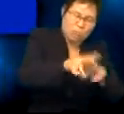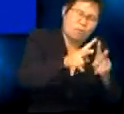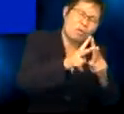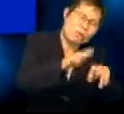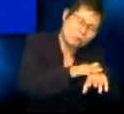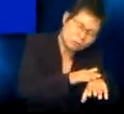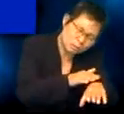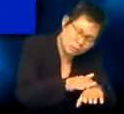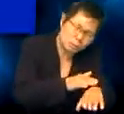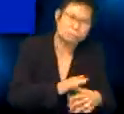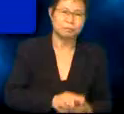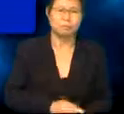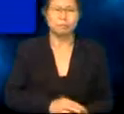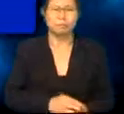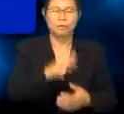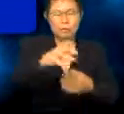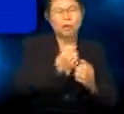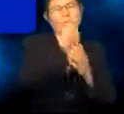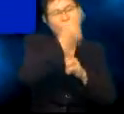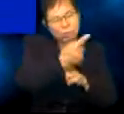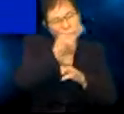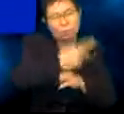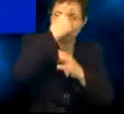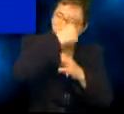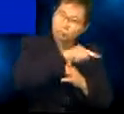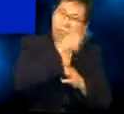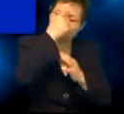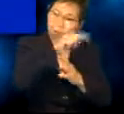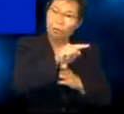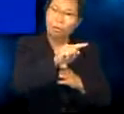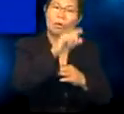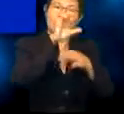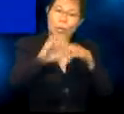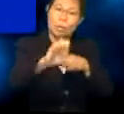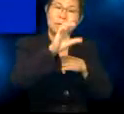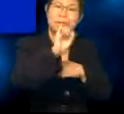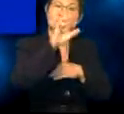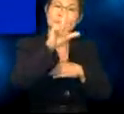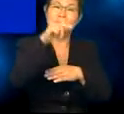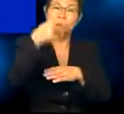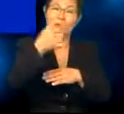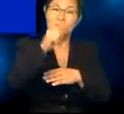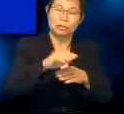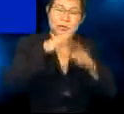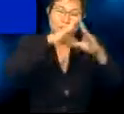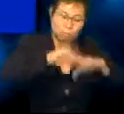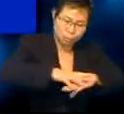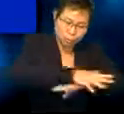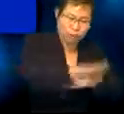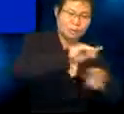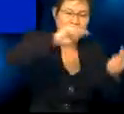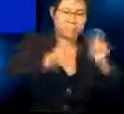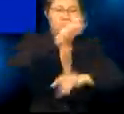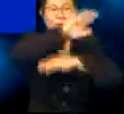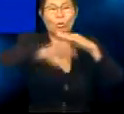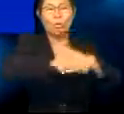is very slow. It took a few days for the copper to sulfate crystal to disappear and turns the